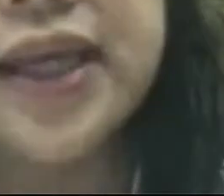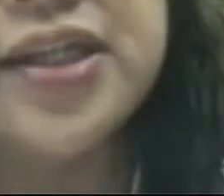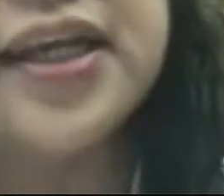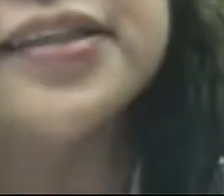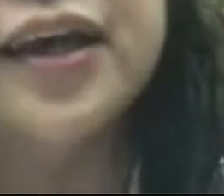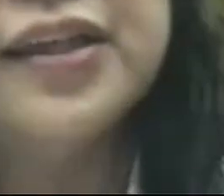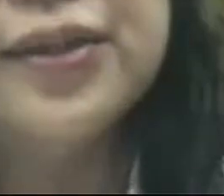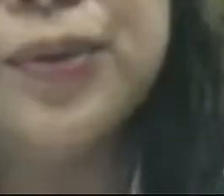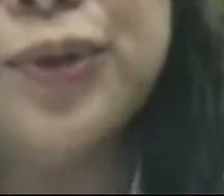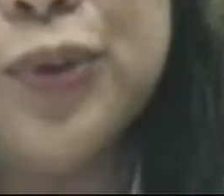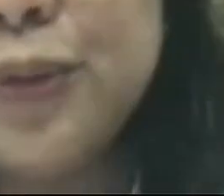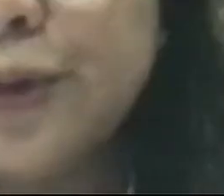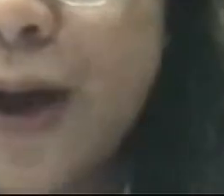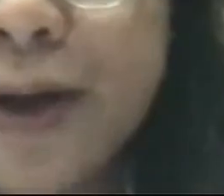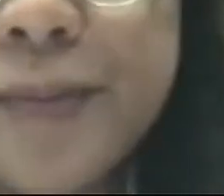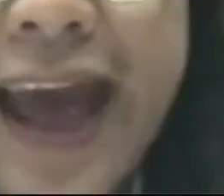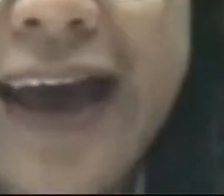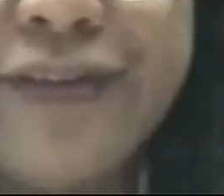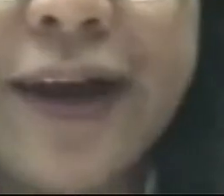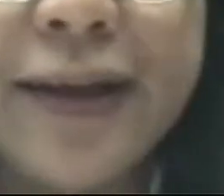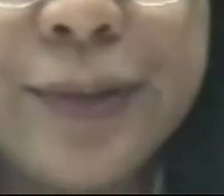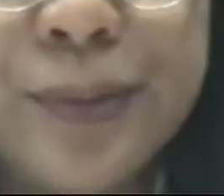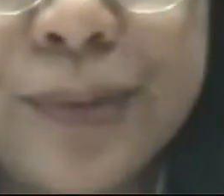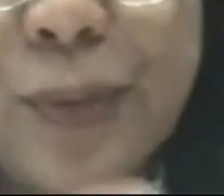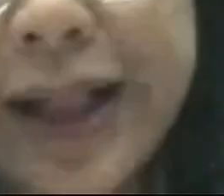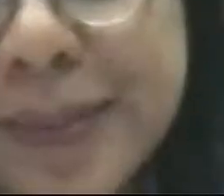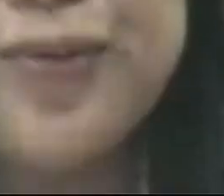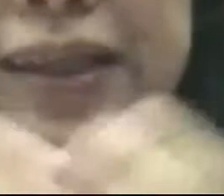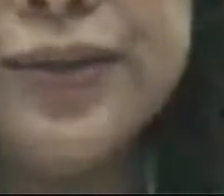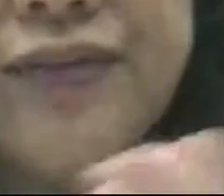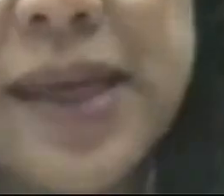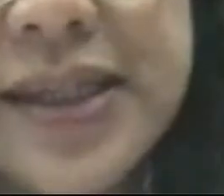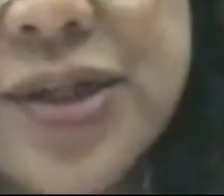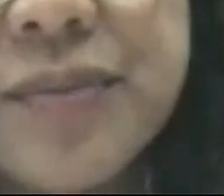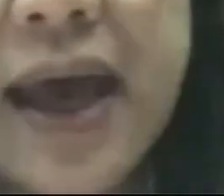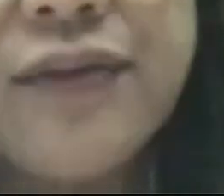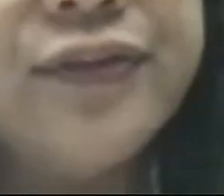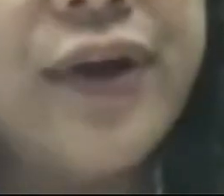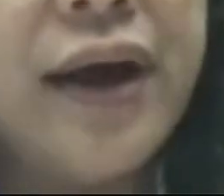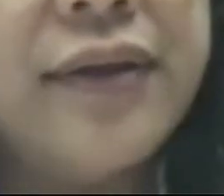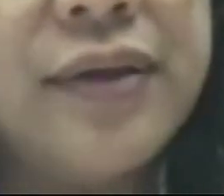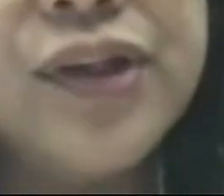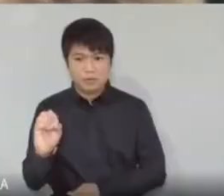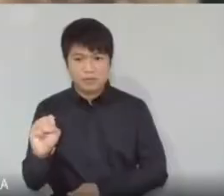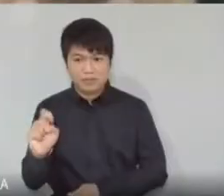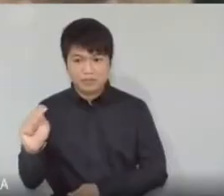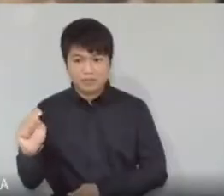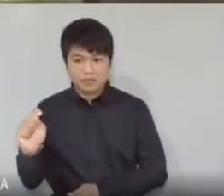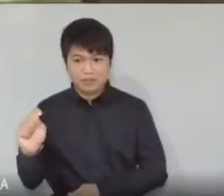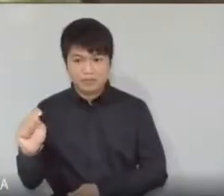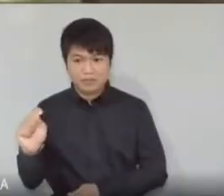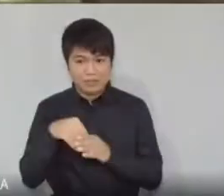of these changes. So to talk on behalf, to welcome you and to have a message on behalf of the University